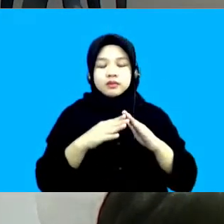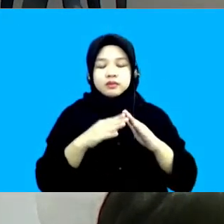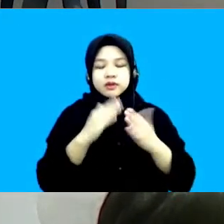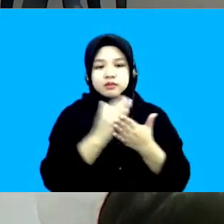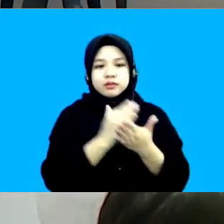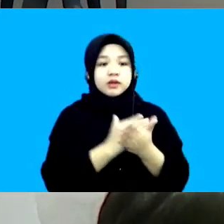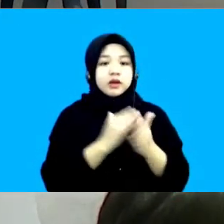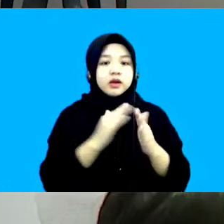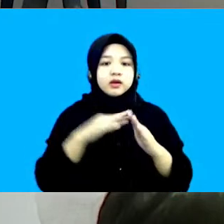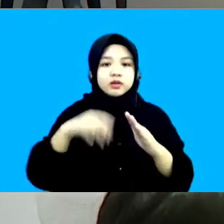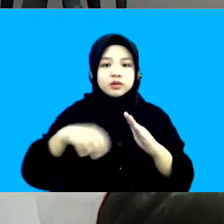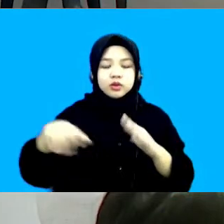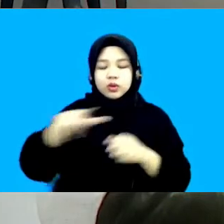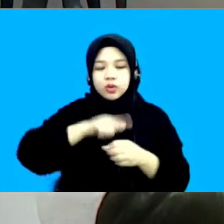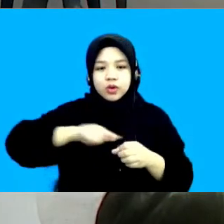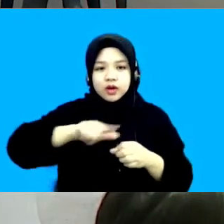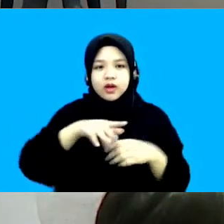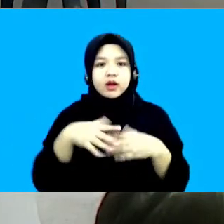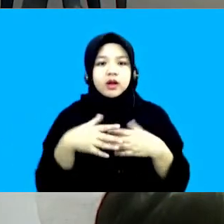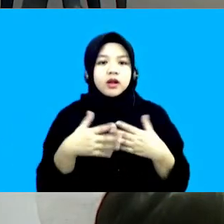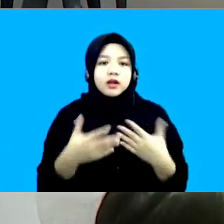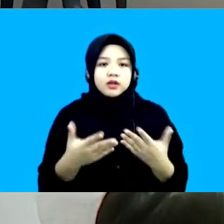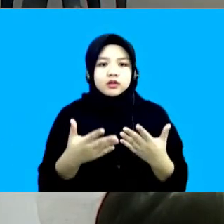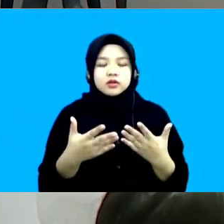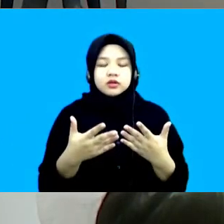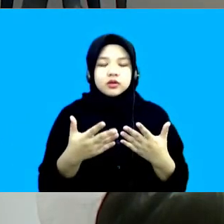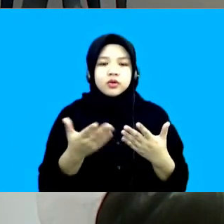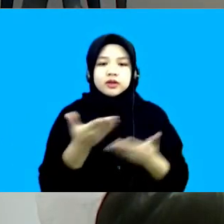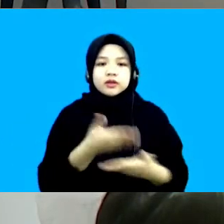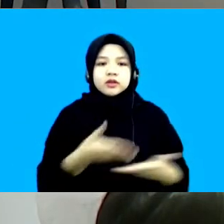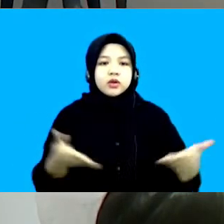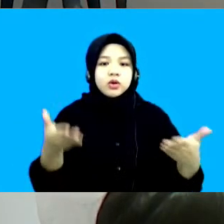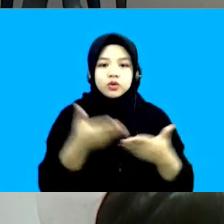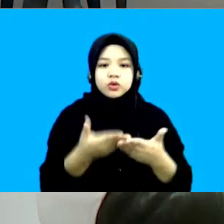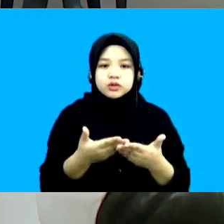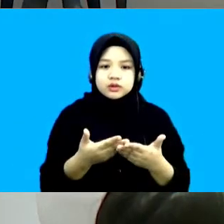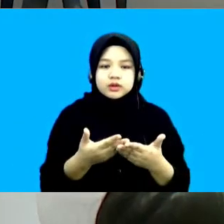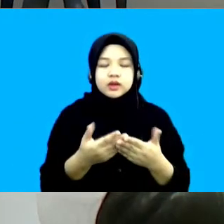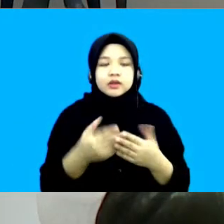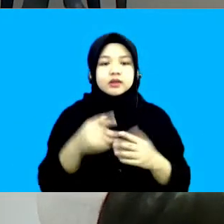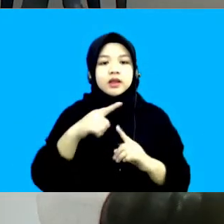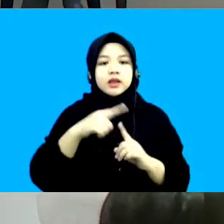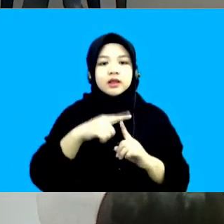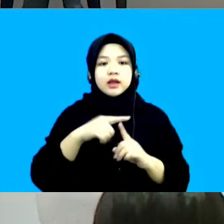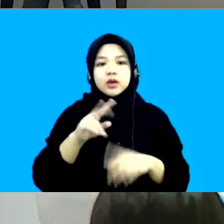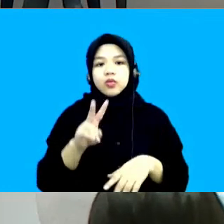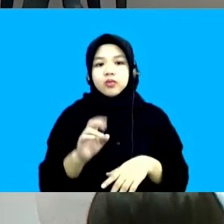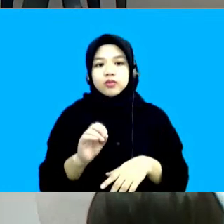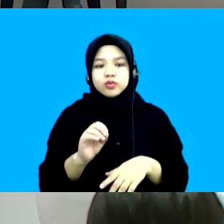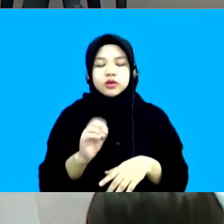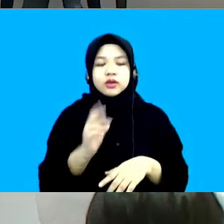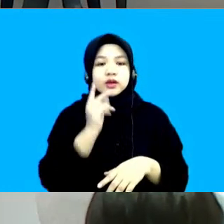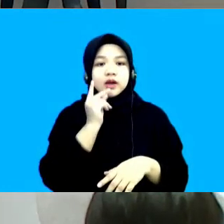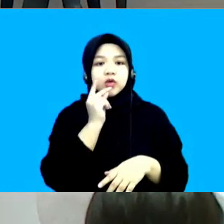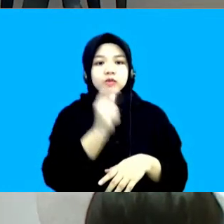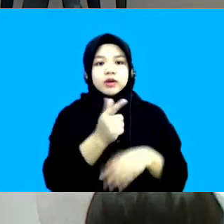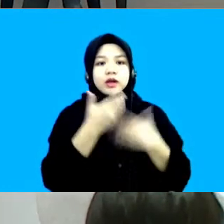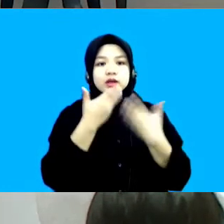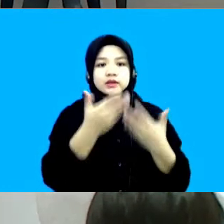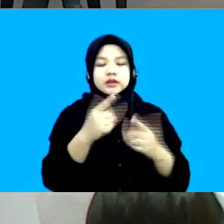never been a headline whenever you are talking about infrastructure. And also, you can talk